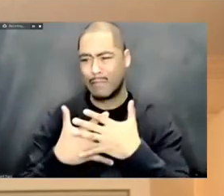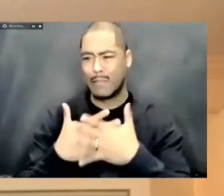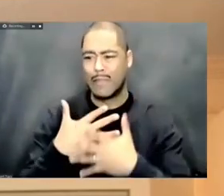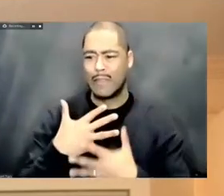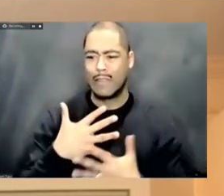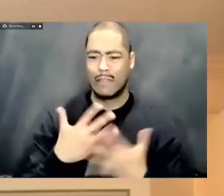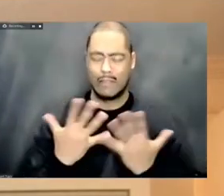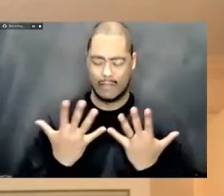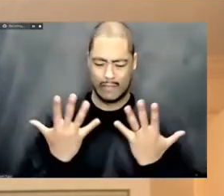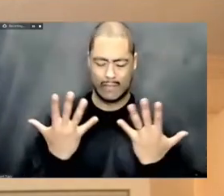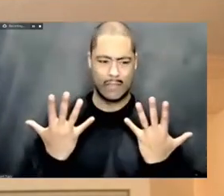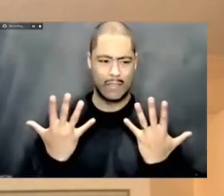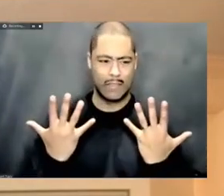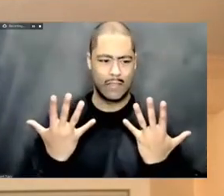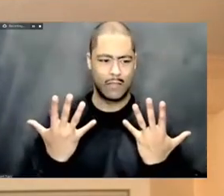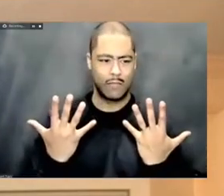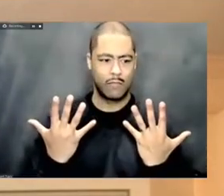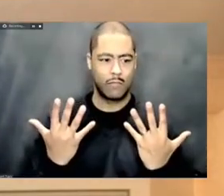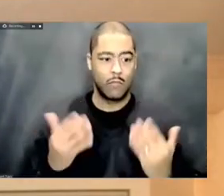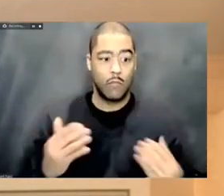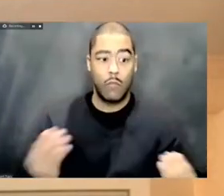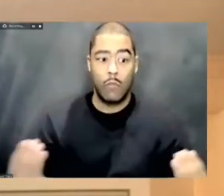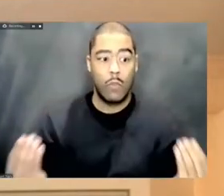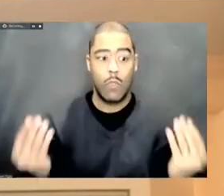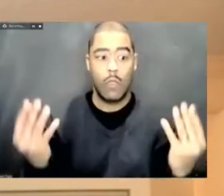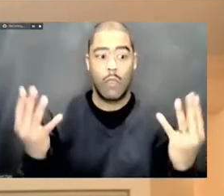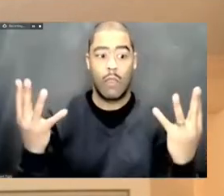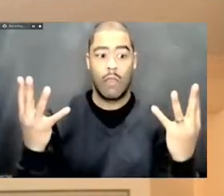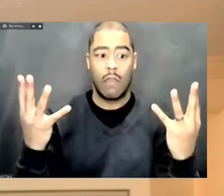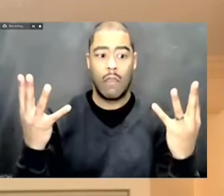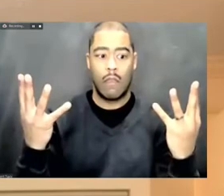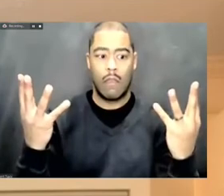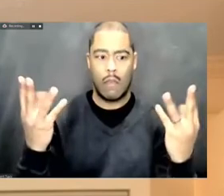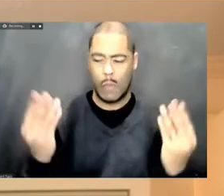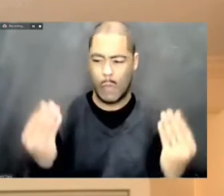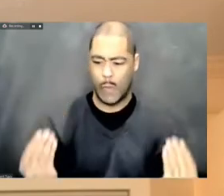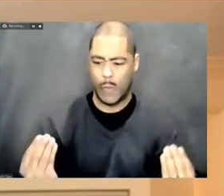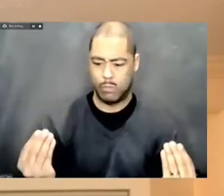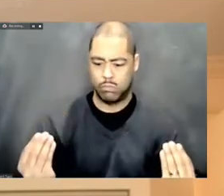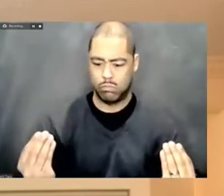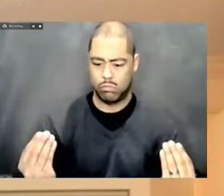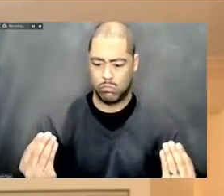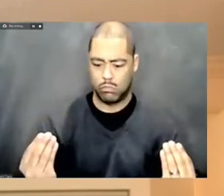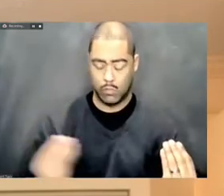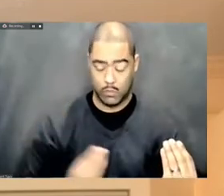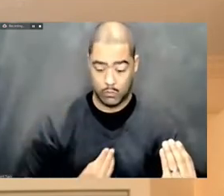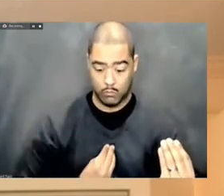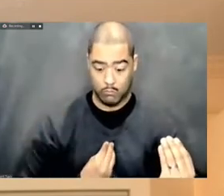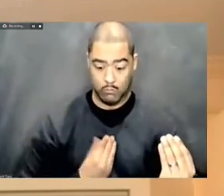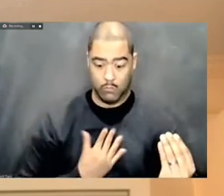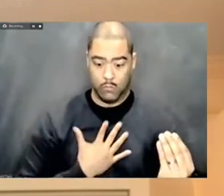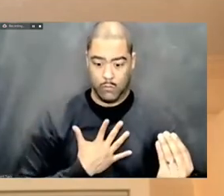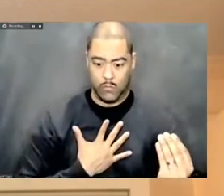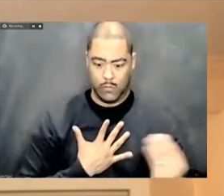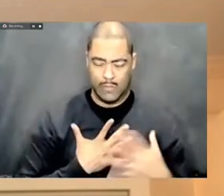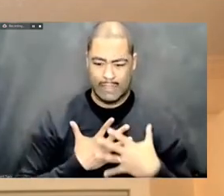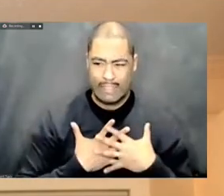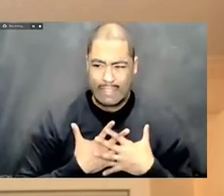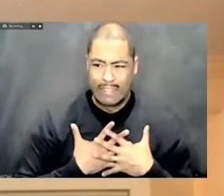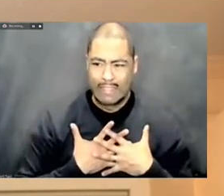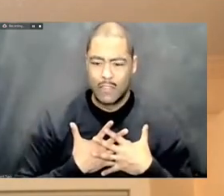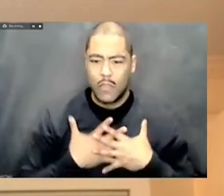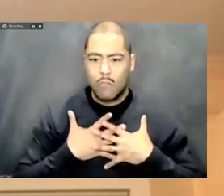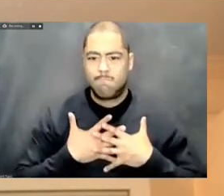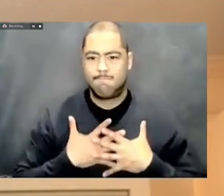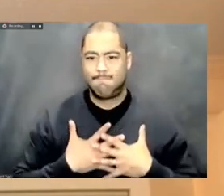All that grows is a slow, intransigent intensity of need. I have sown